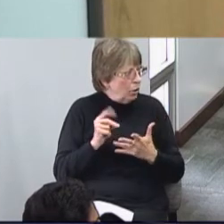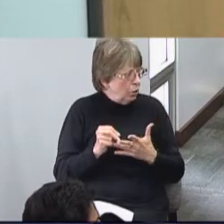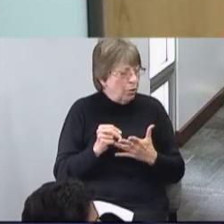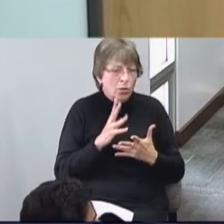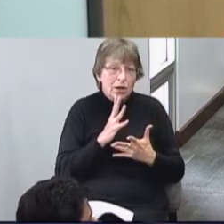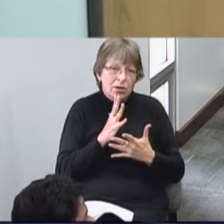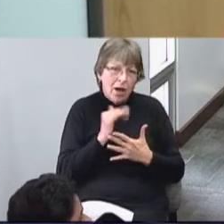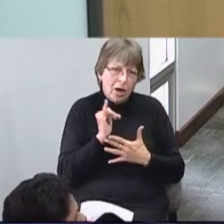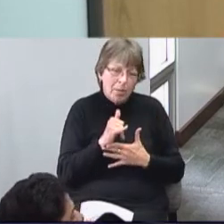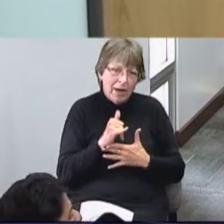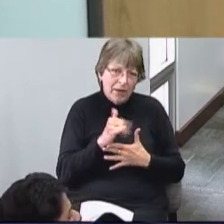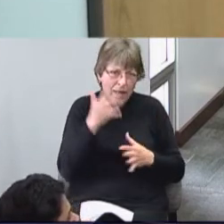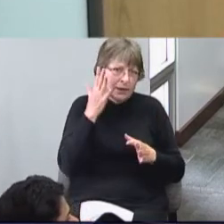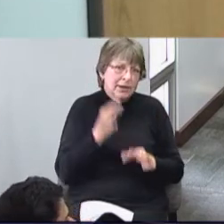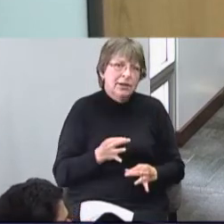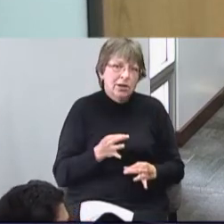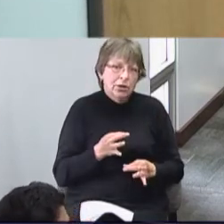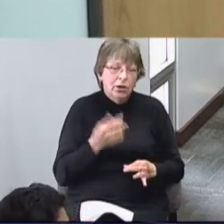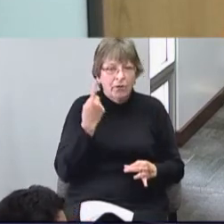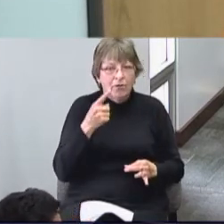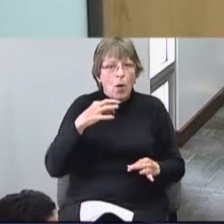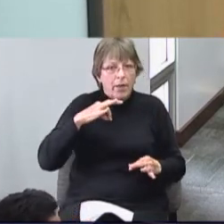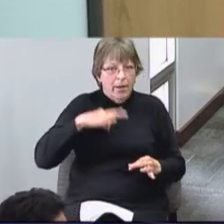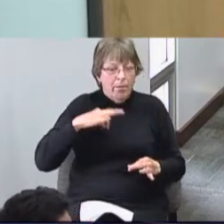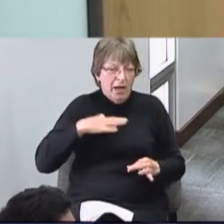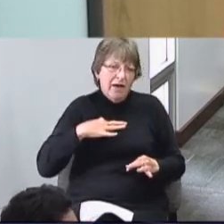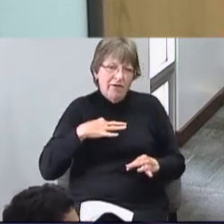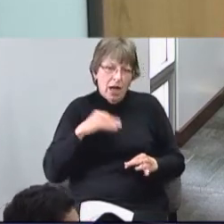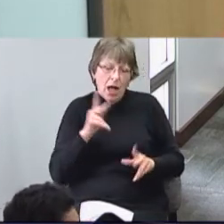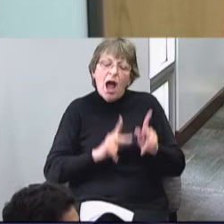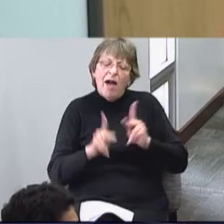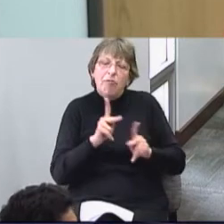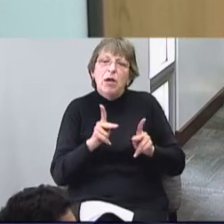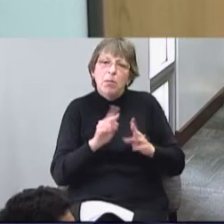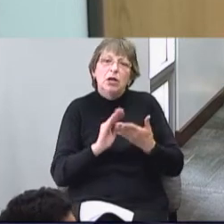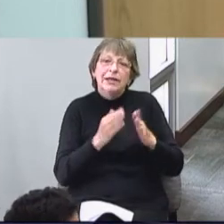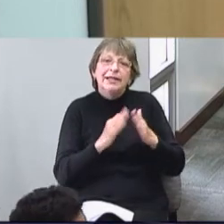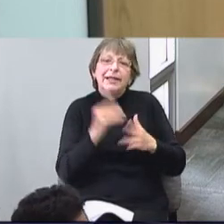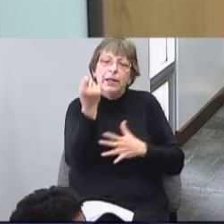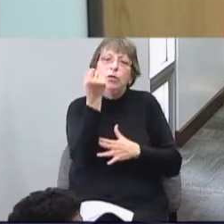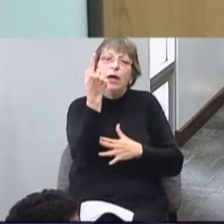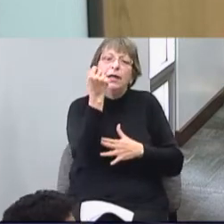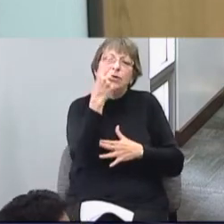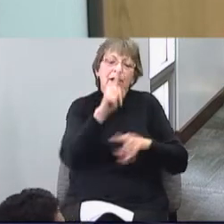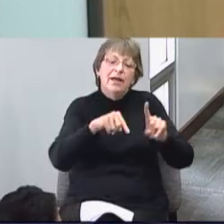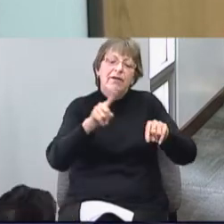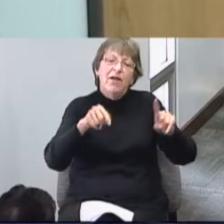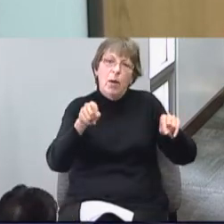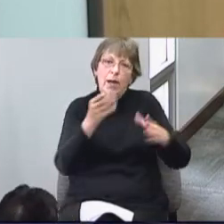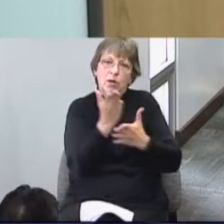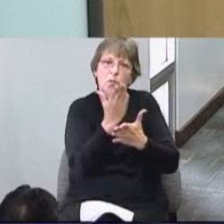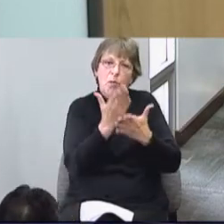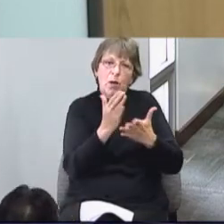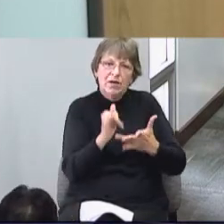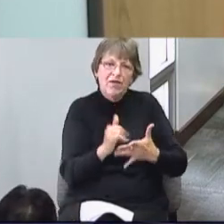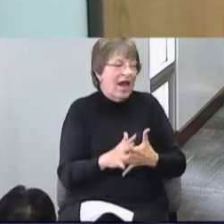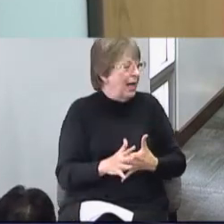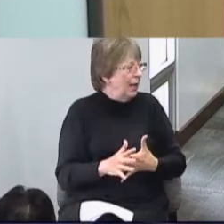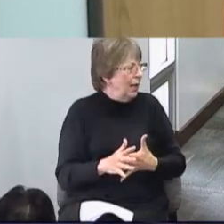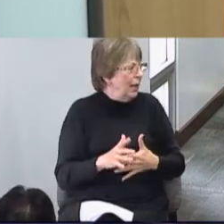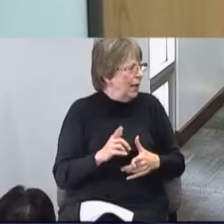ordinance for the benefit of the public to understand the various components. And